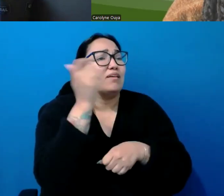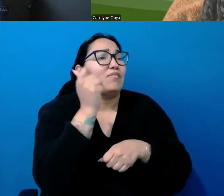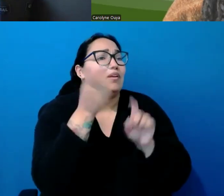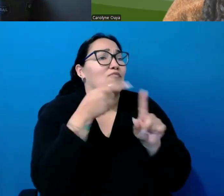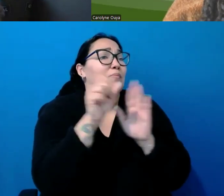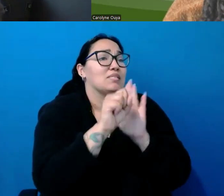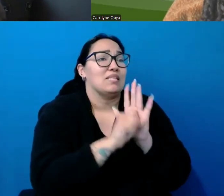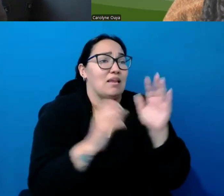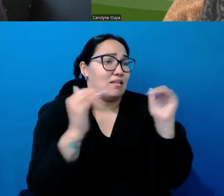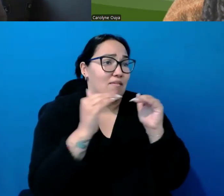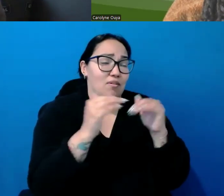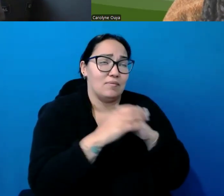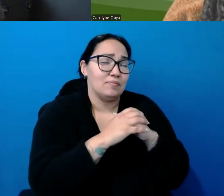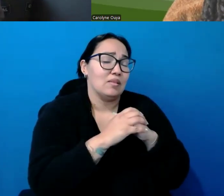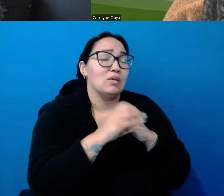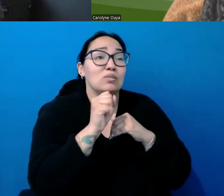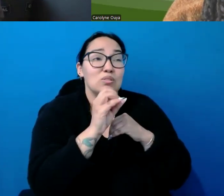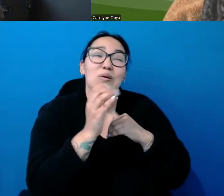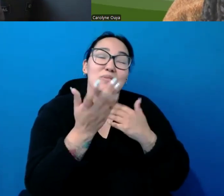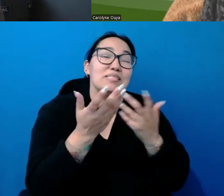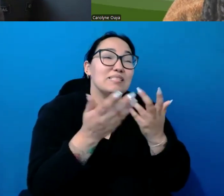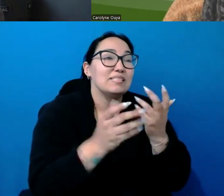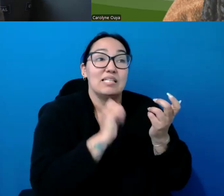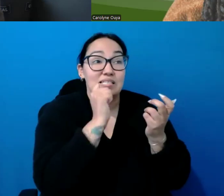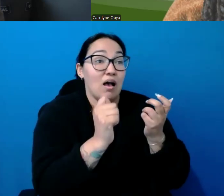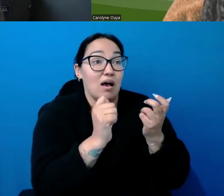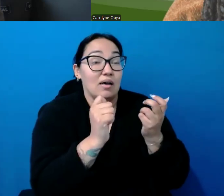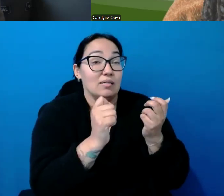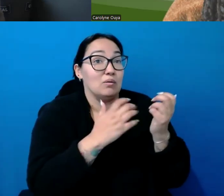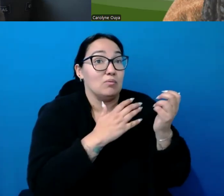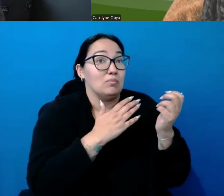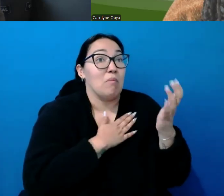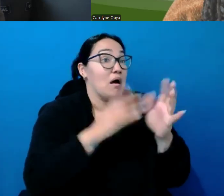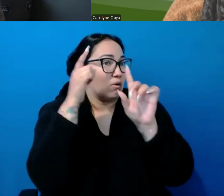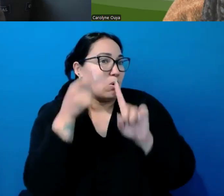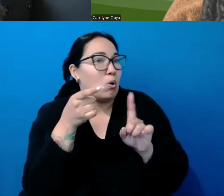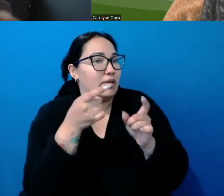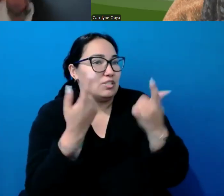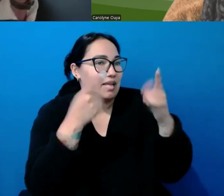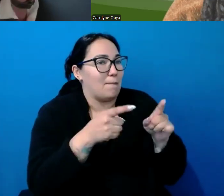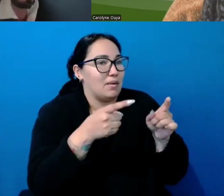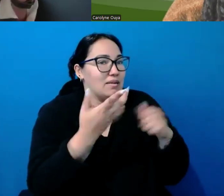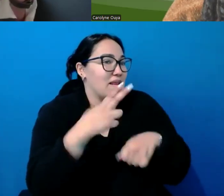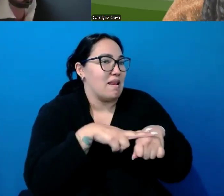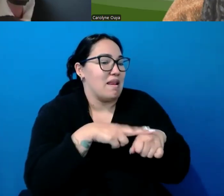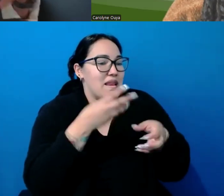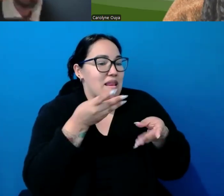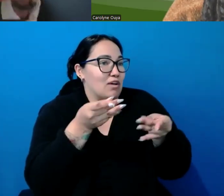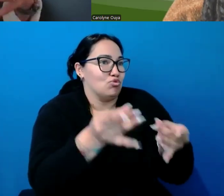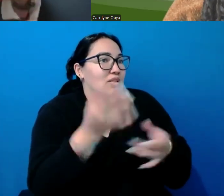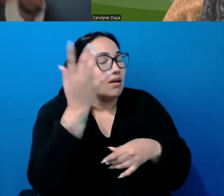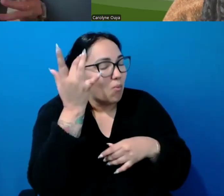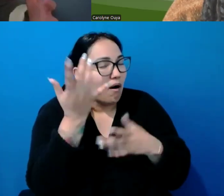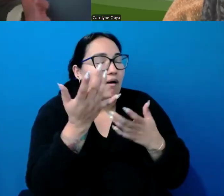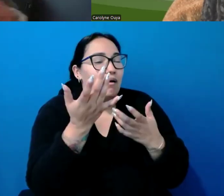level. So it's not what I set out for. It kind of rolled out naturally because of the work we